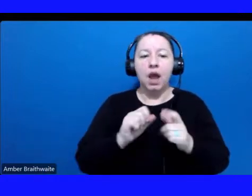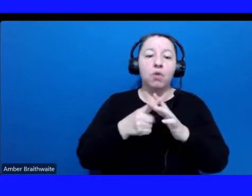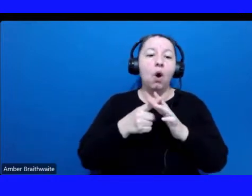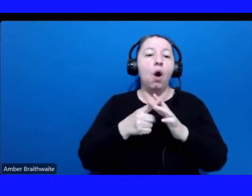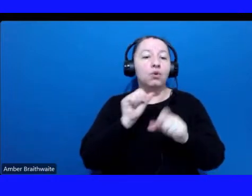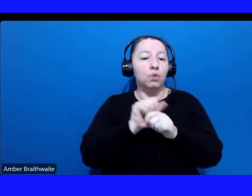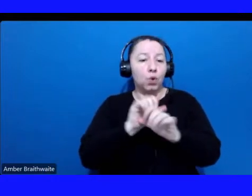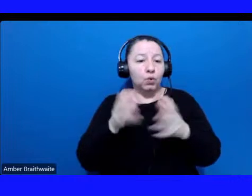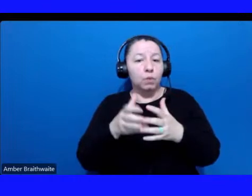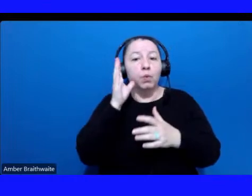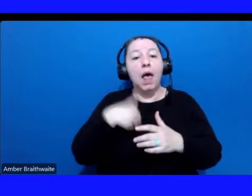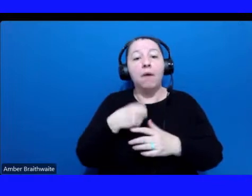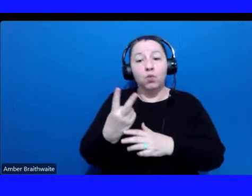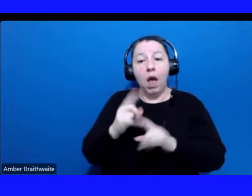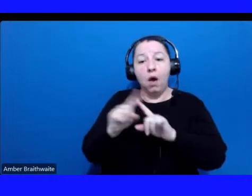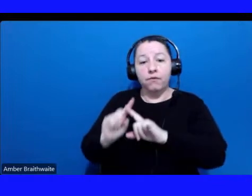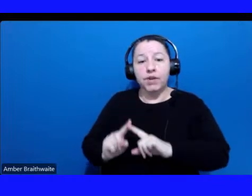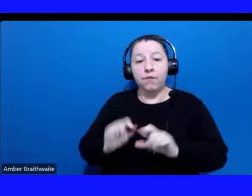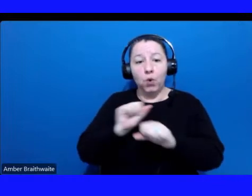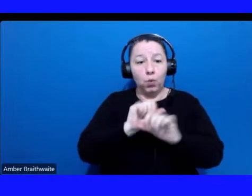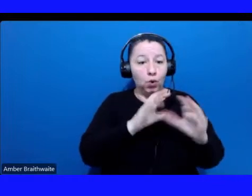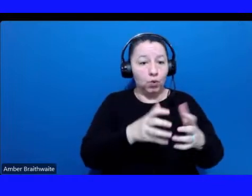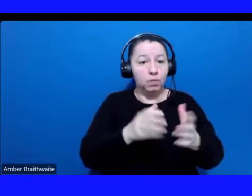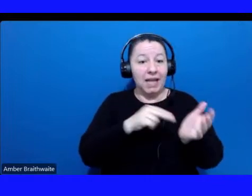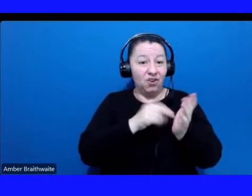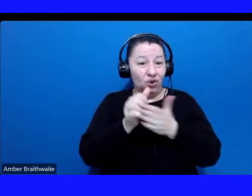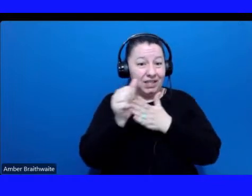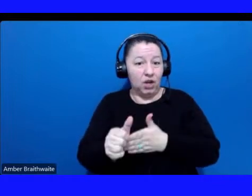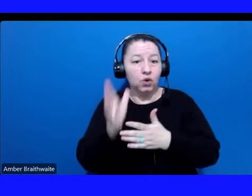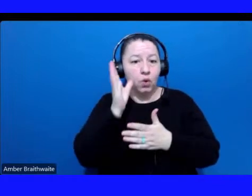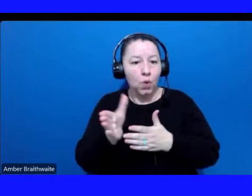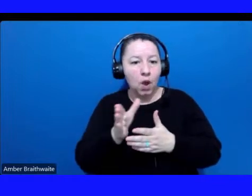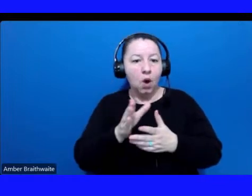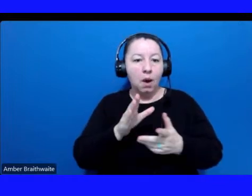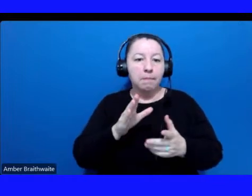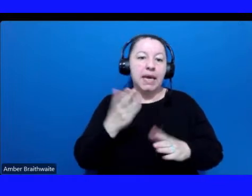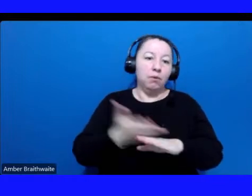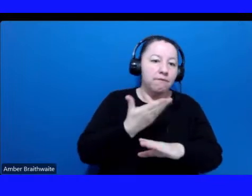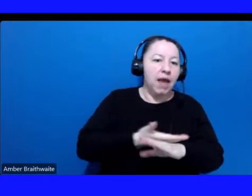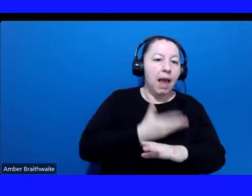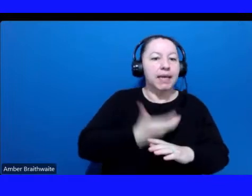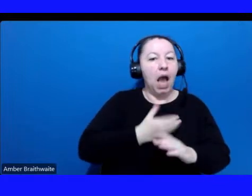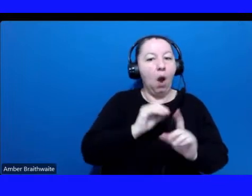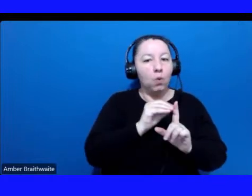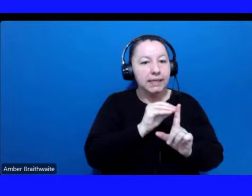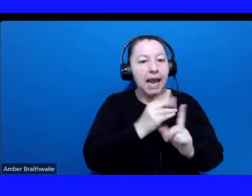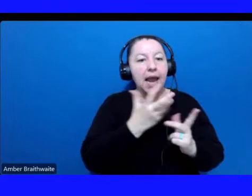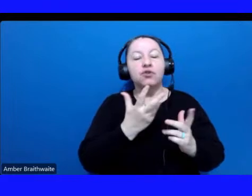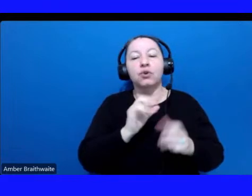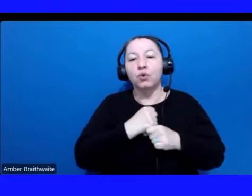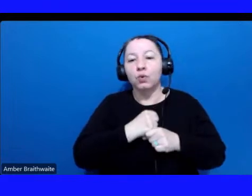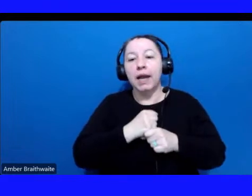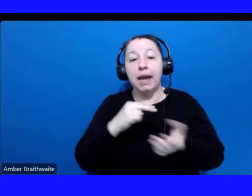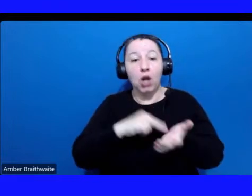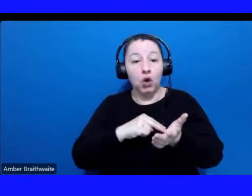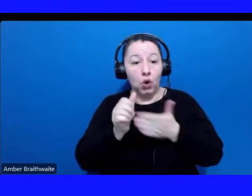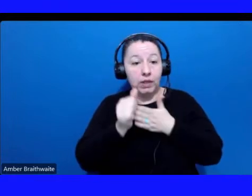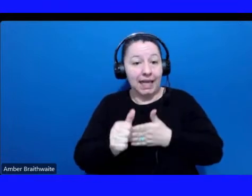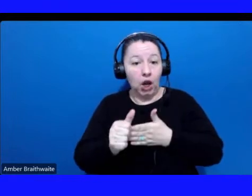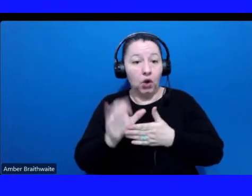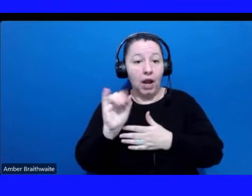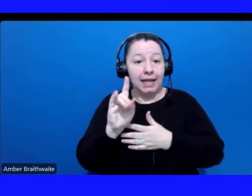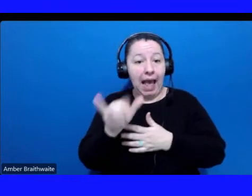where we're kicking off a lot of Pathway to Excellence engagement programs across the system, and also